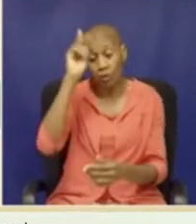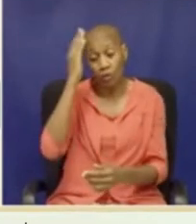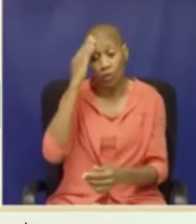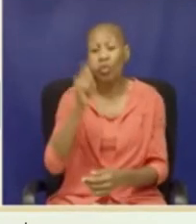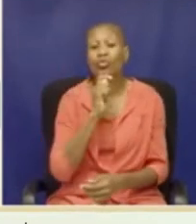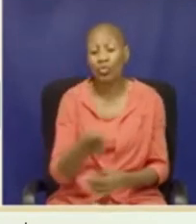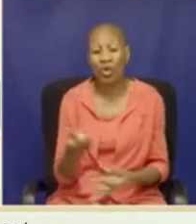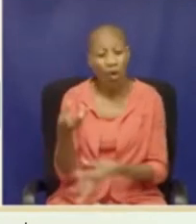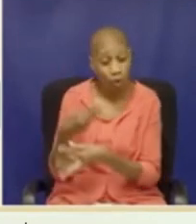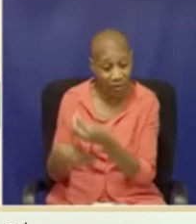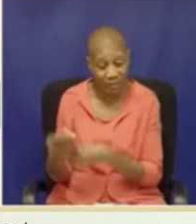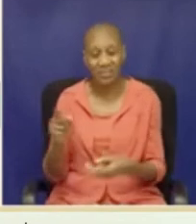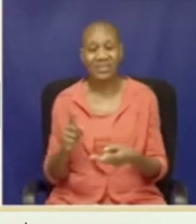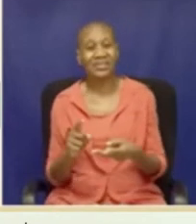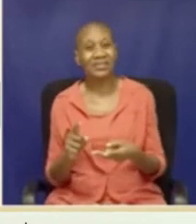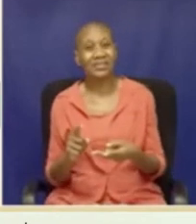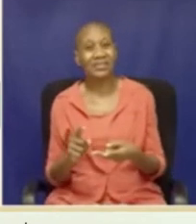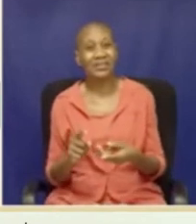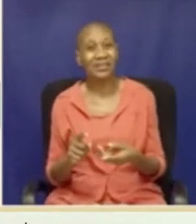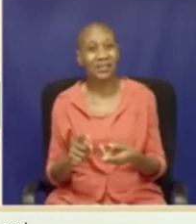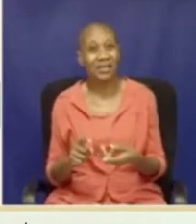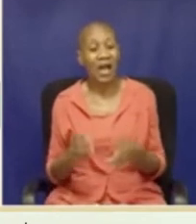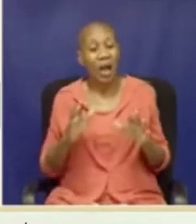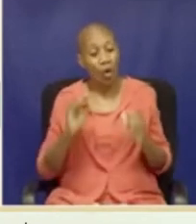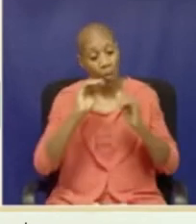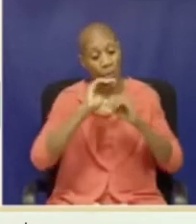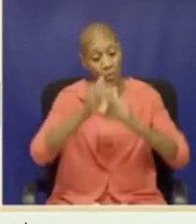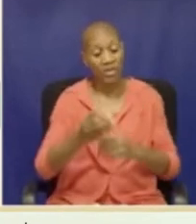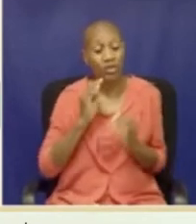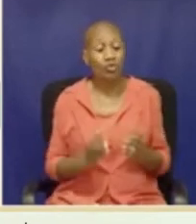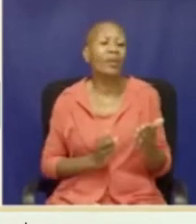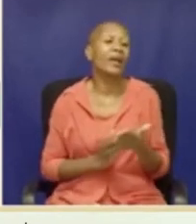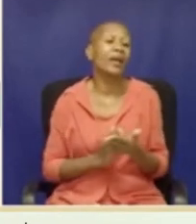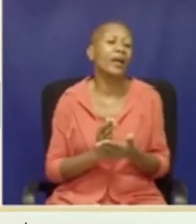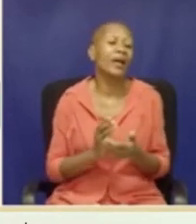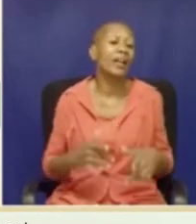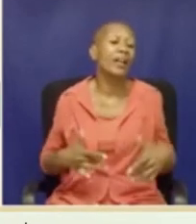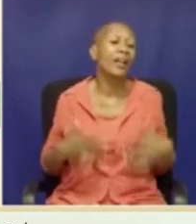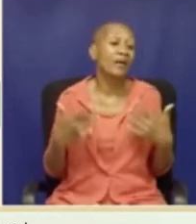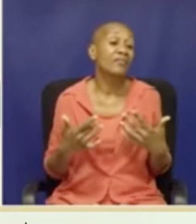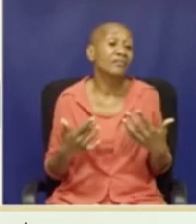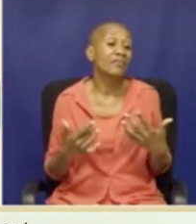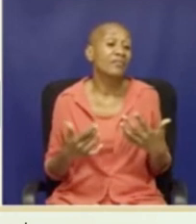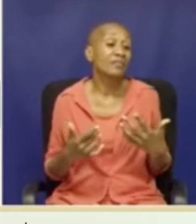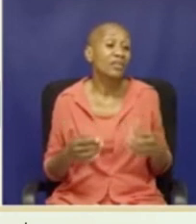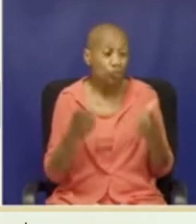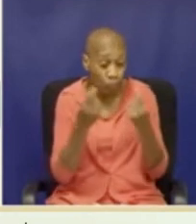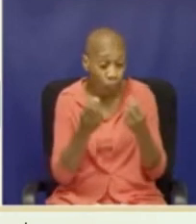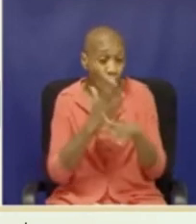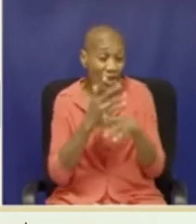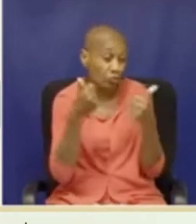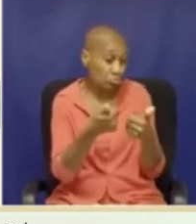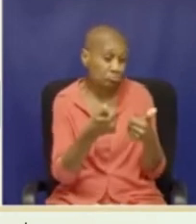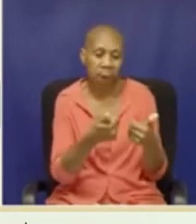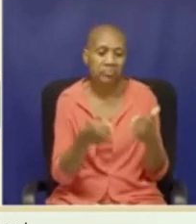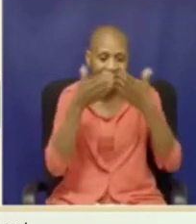all know the truth. When it comes to corruption and regard for the sanctity of human life, South Africa's name is not held in